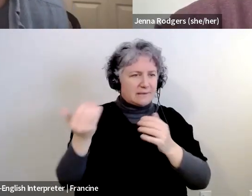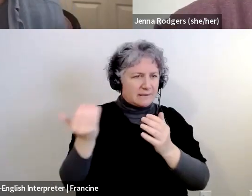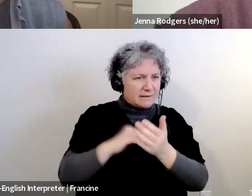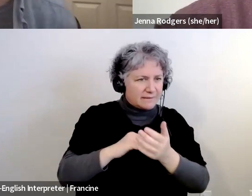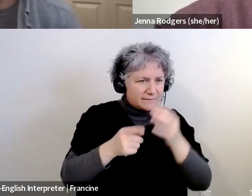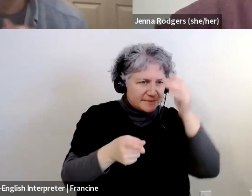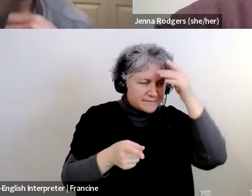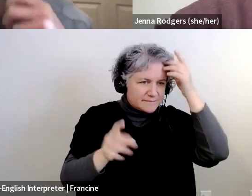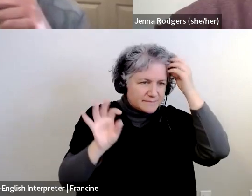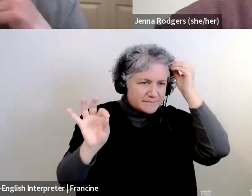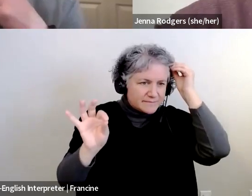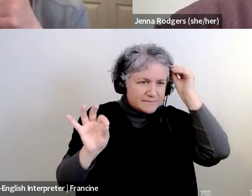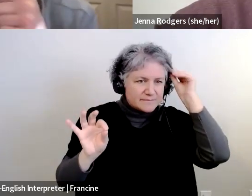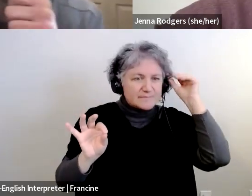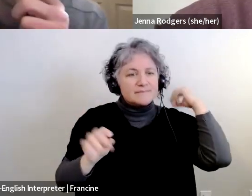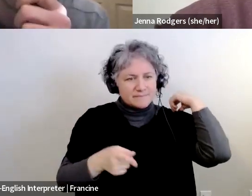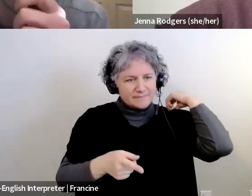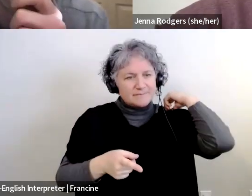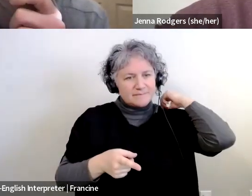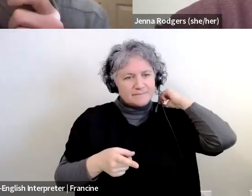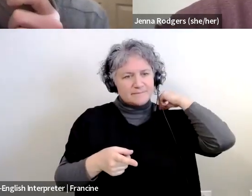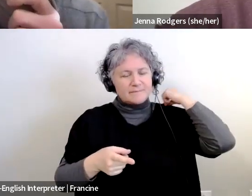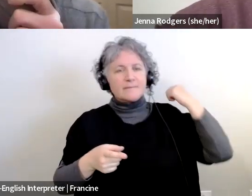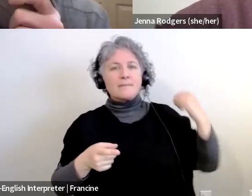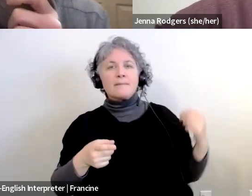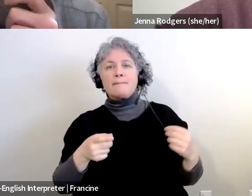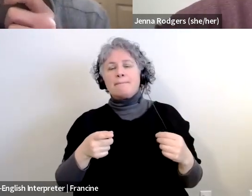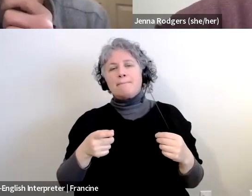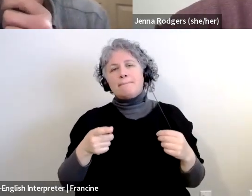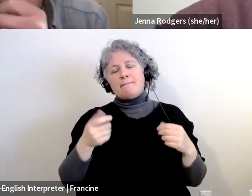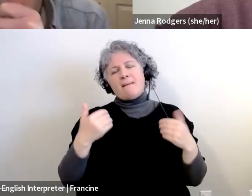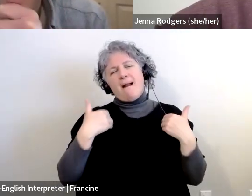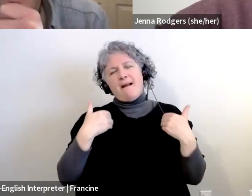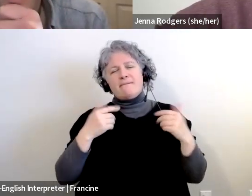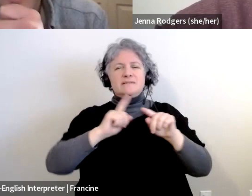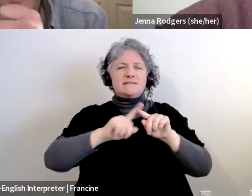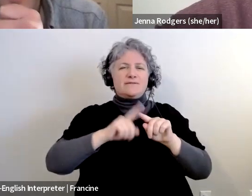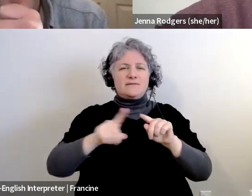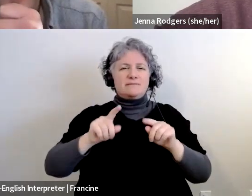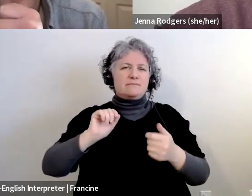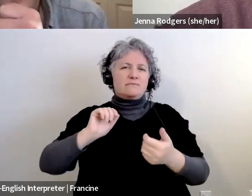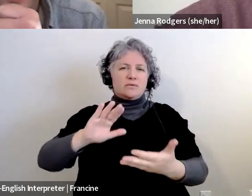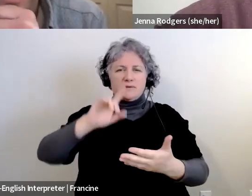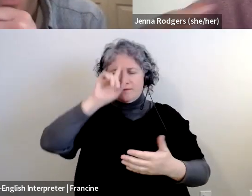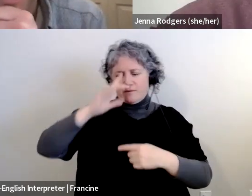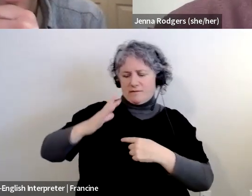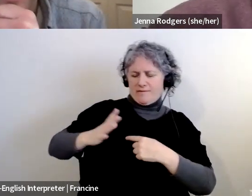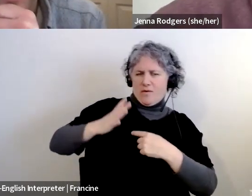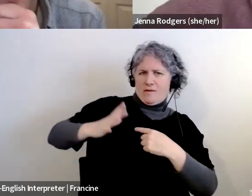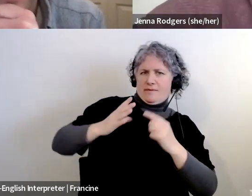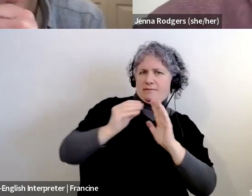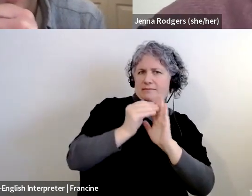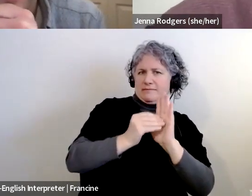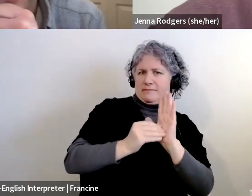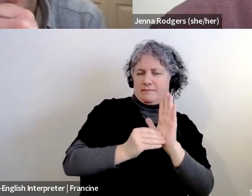lovely. And this is noting that there are existing avenues for formal documentation. We should be theoretically